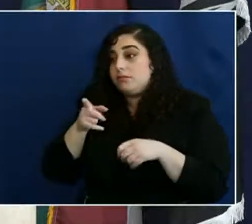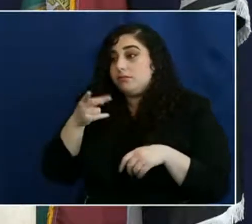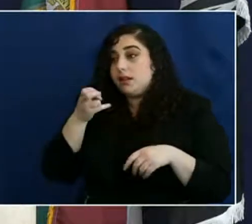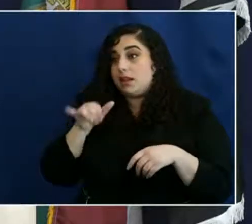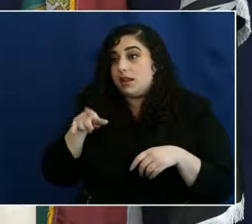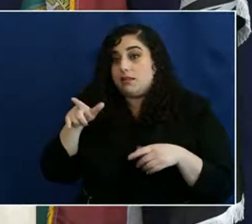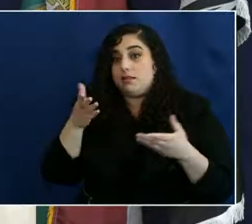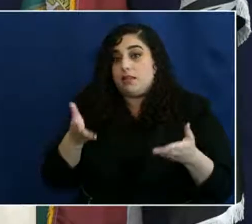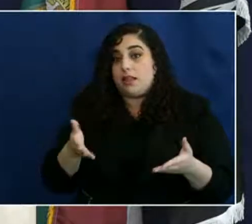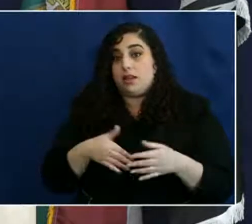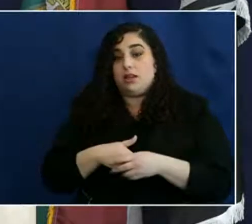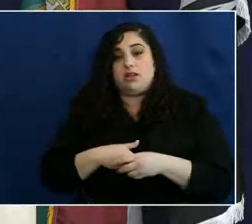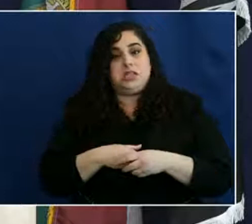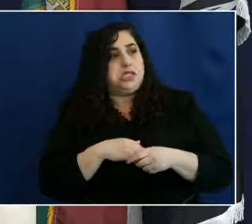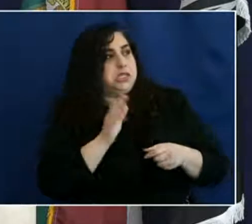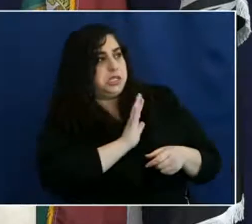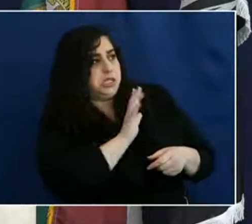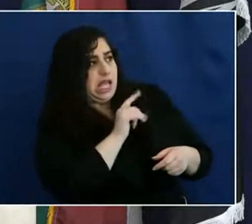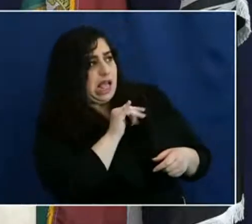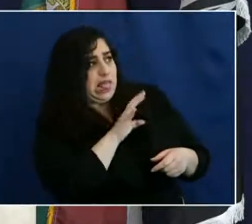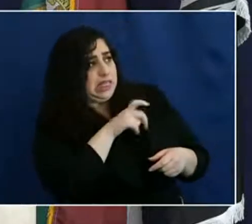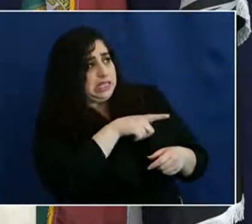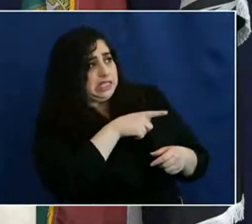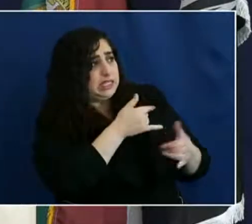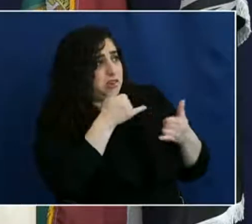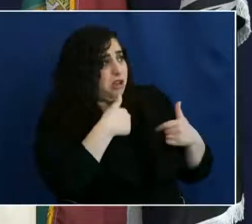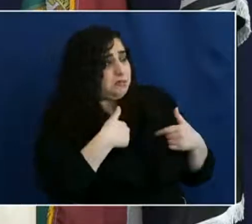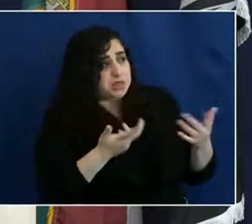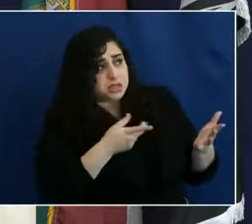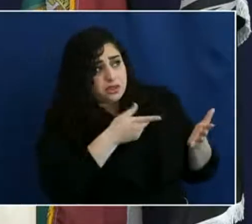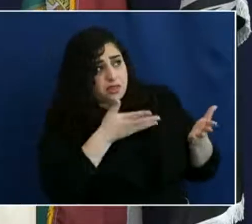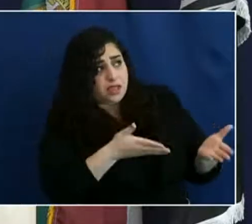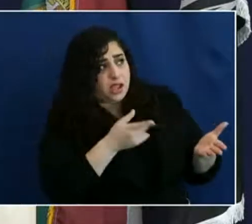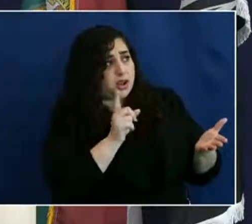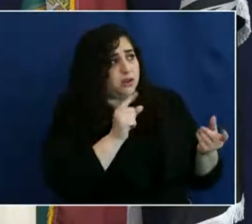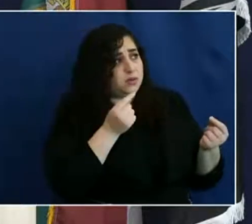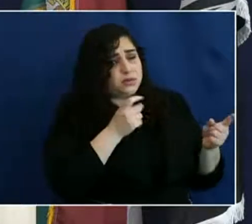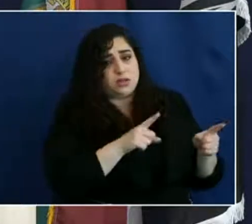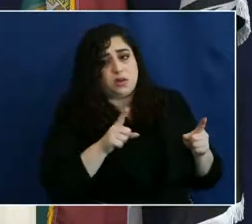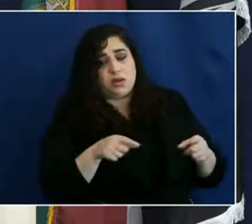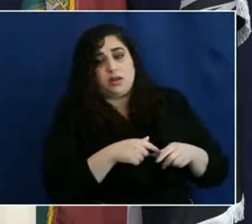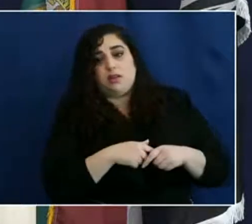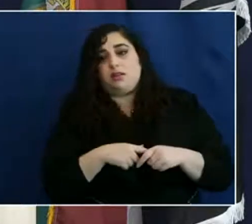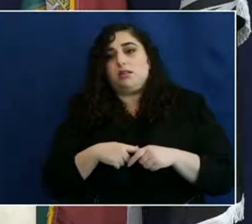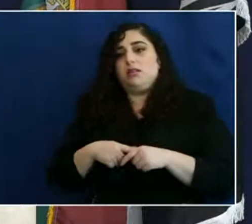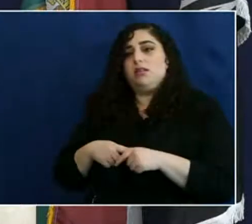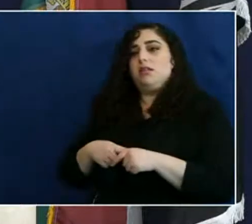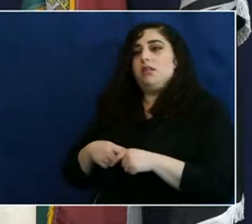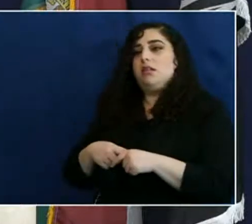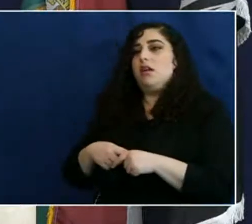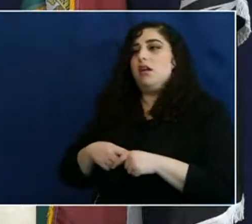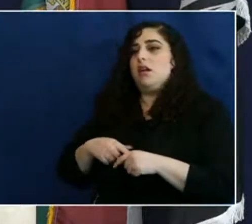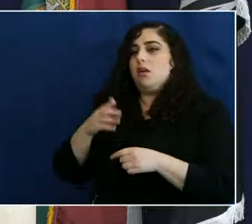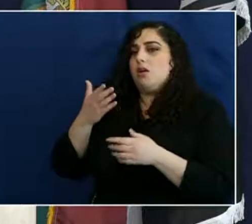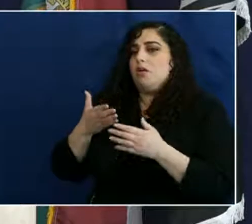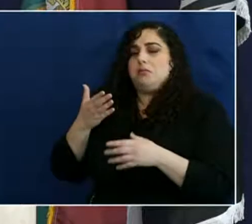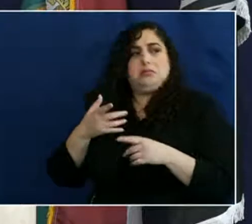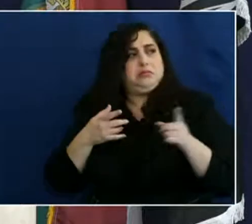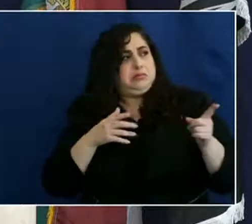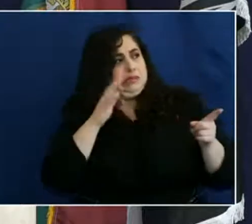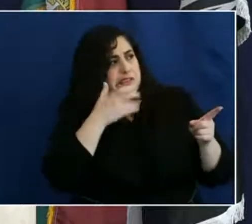Okay. We lose Allison. Allison, if you call back real quick. She's there. You're there? Not sure if... You might be muted. We'll come back. We'll come back to